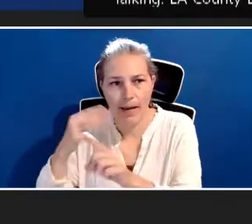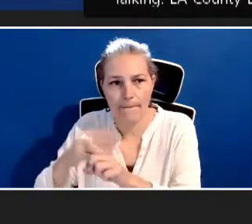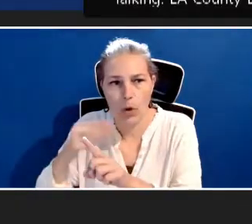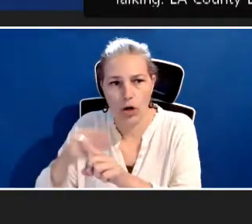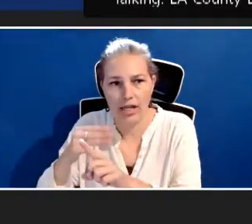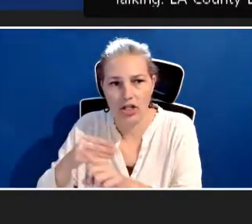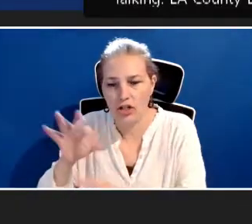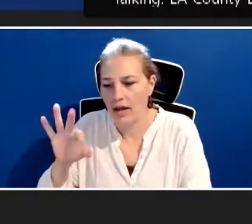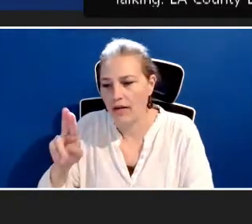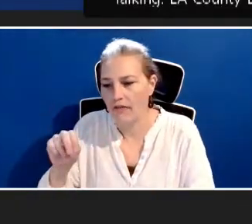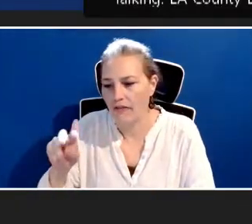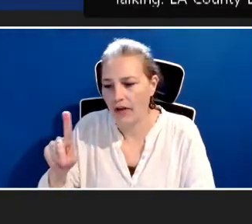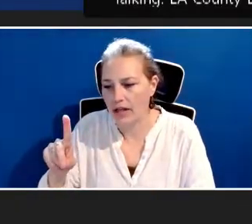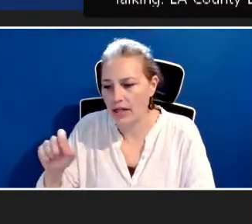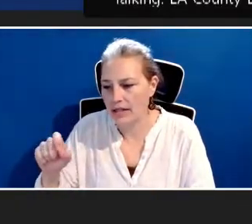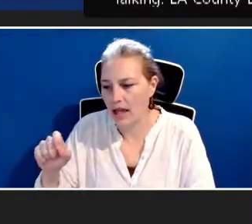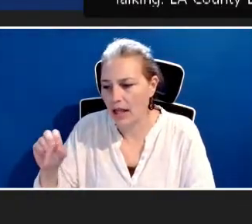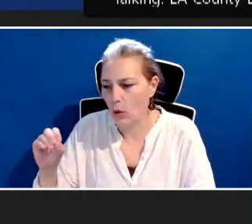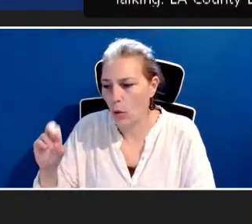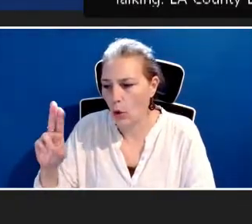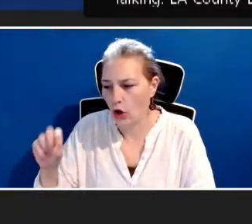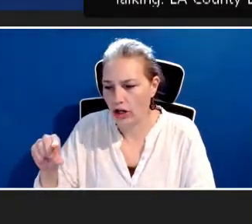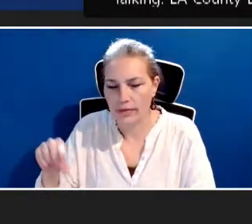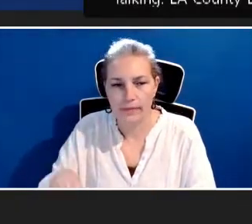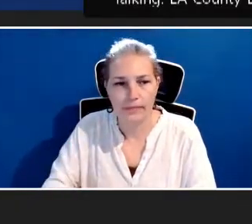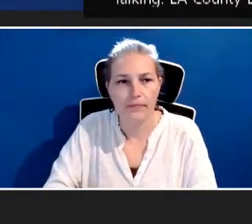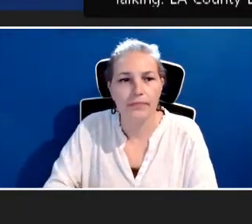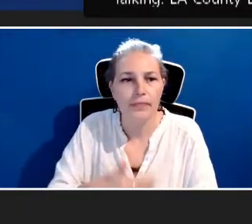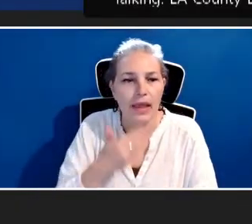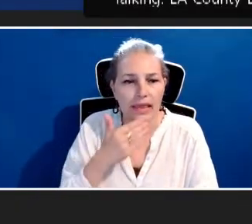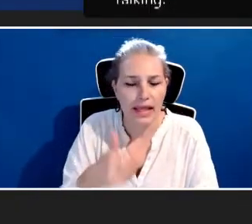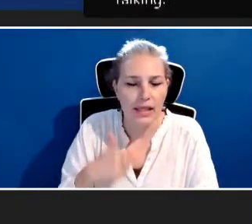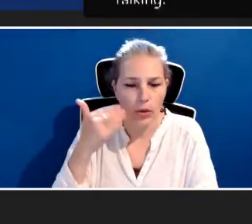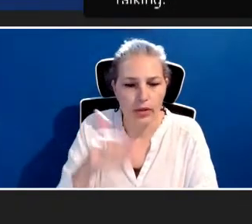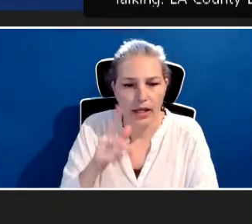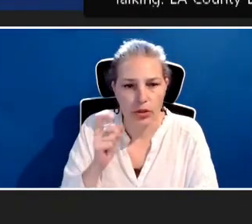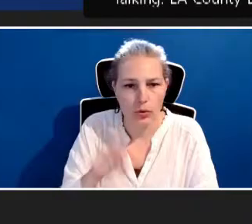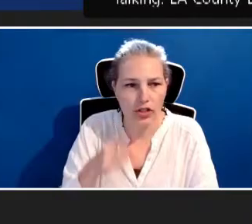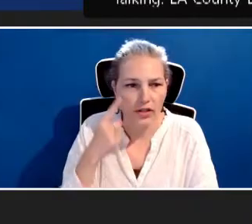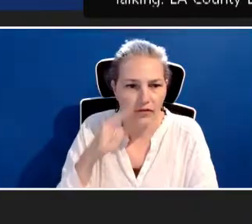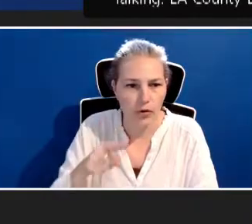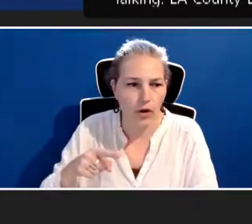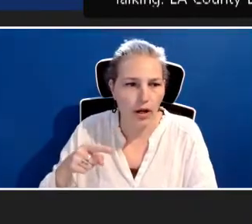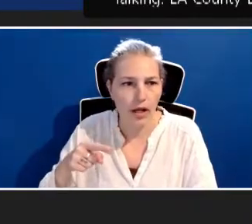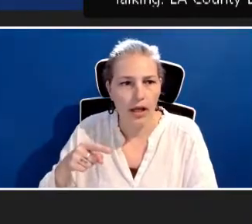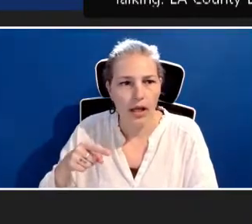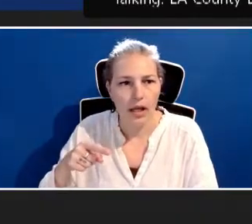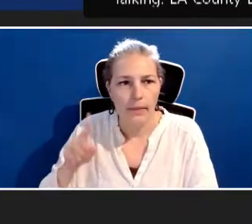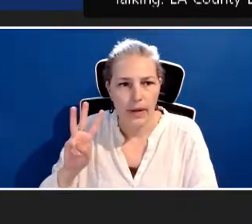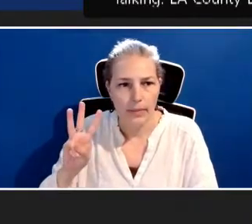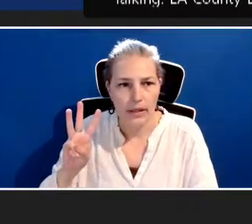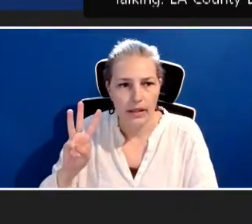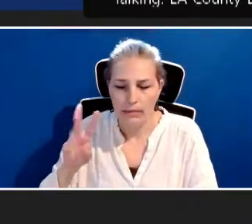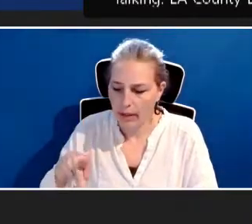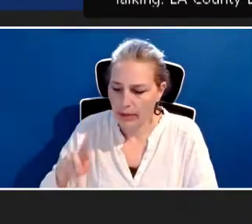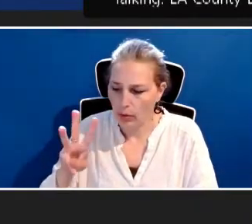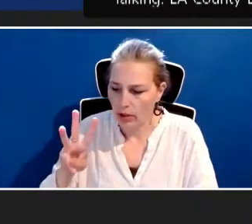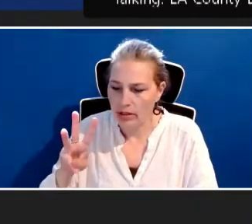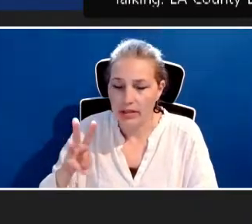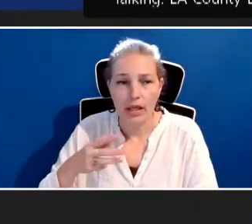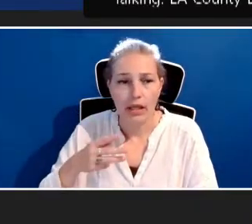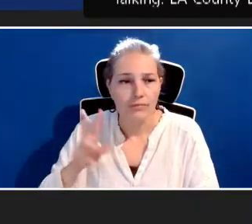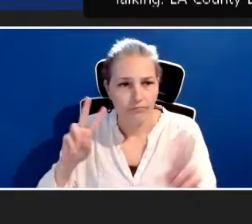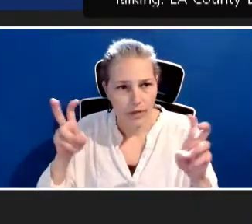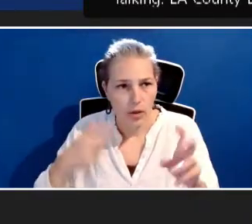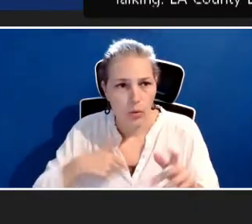Thank you very much. The next question is for Public Works. And it reads, we live on a private road. We and our neighbors